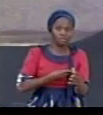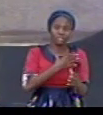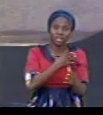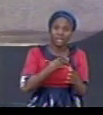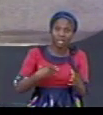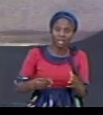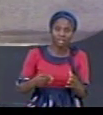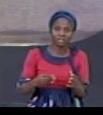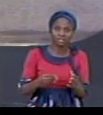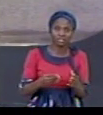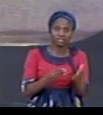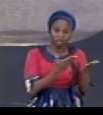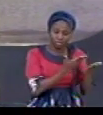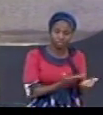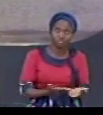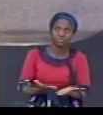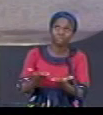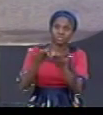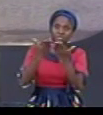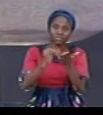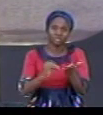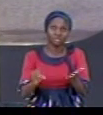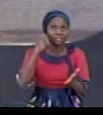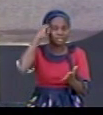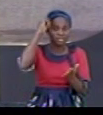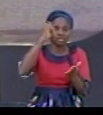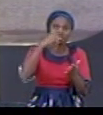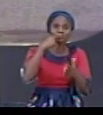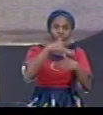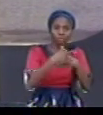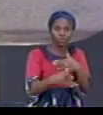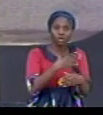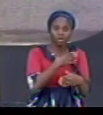his blood and his sacrifice,